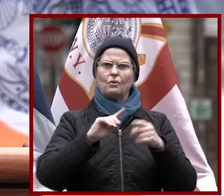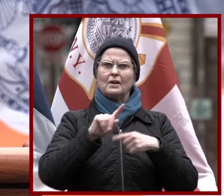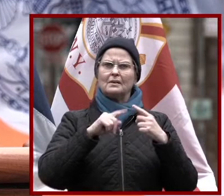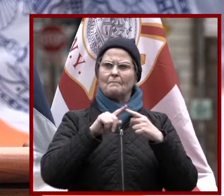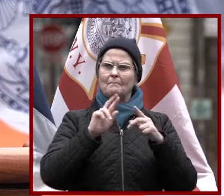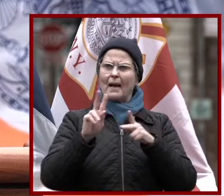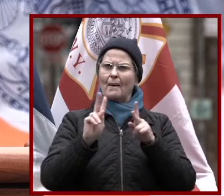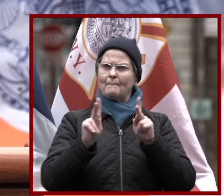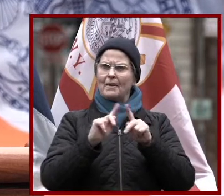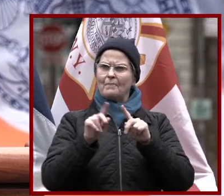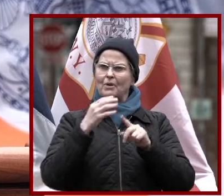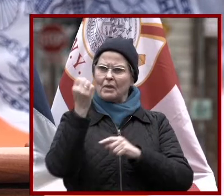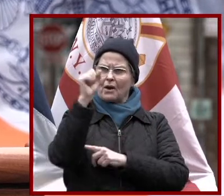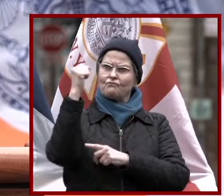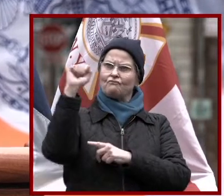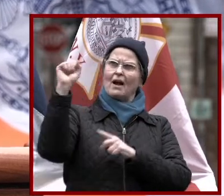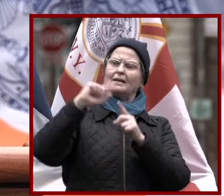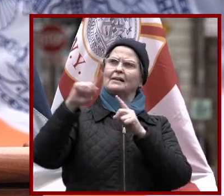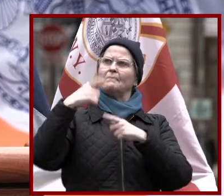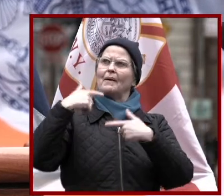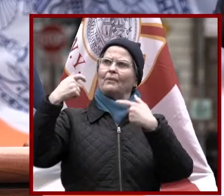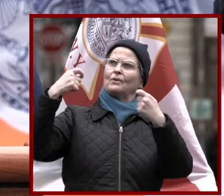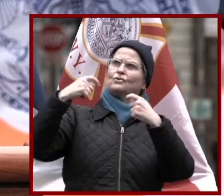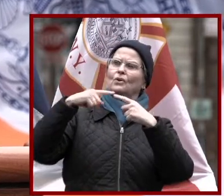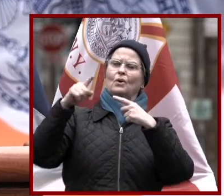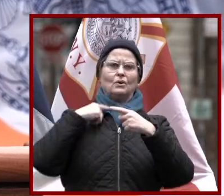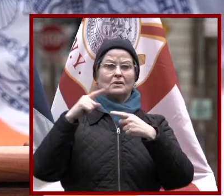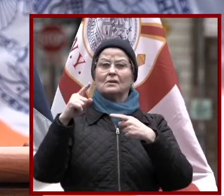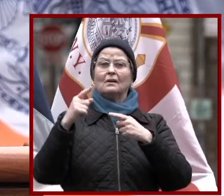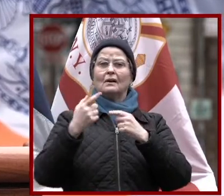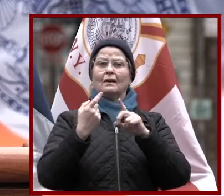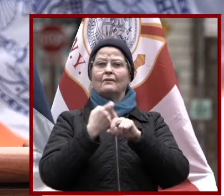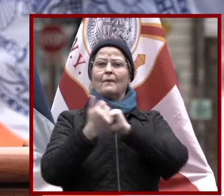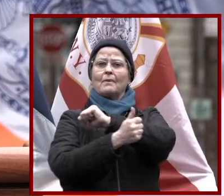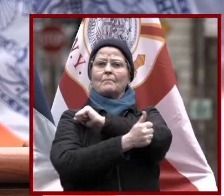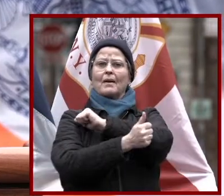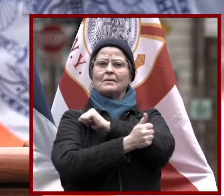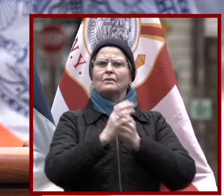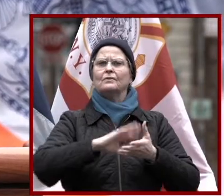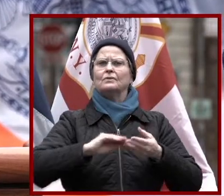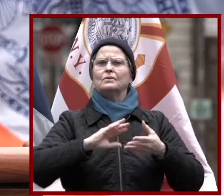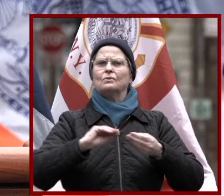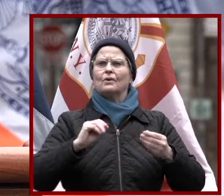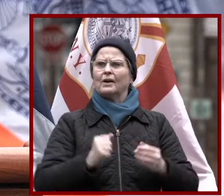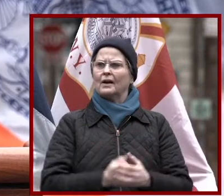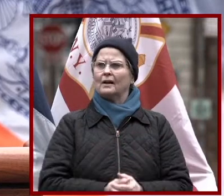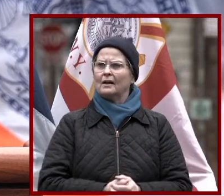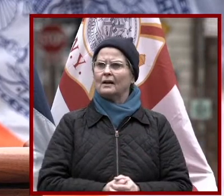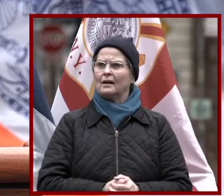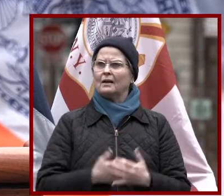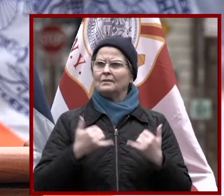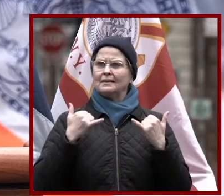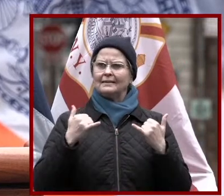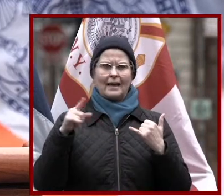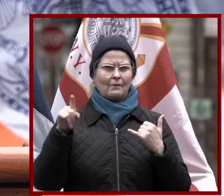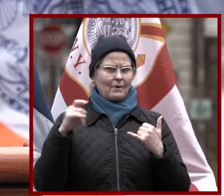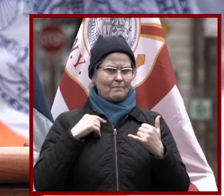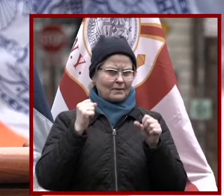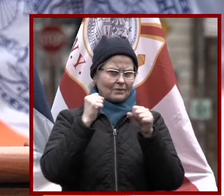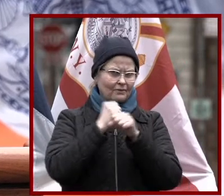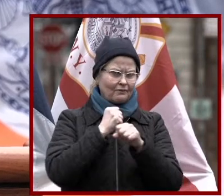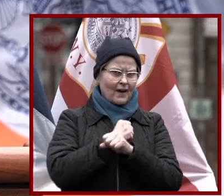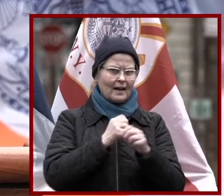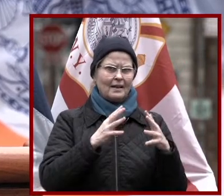their oppressors and undertaking an exodus to their promised land. Today, we must fight to keep America